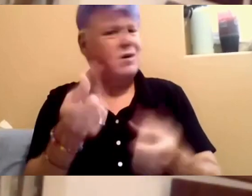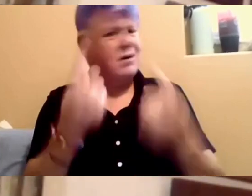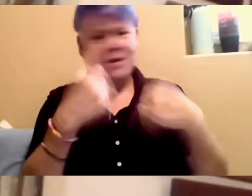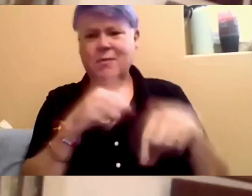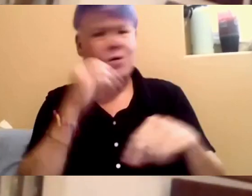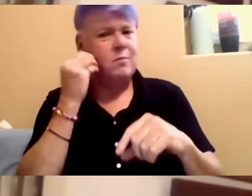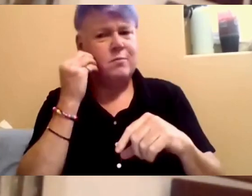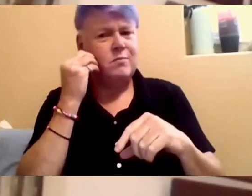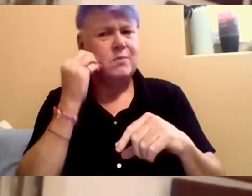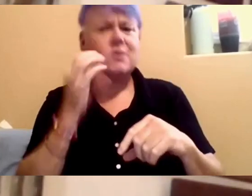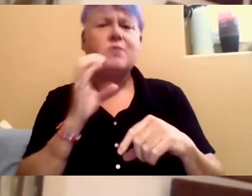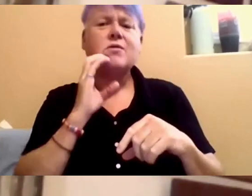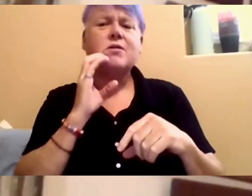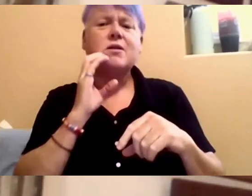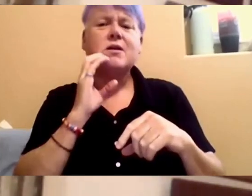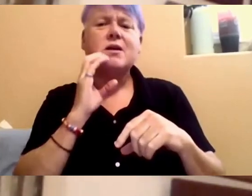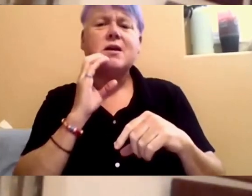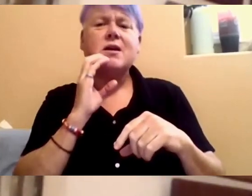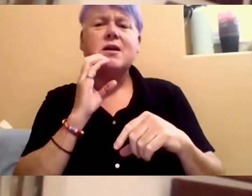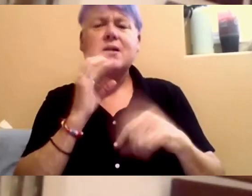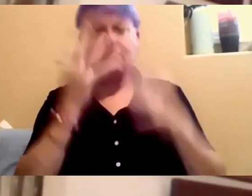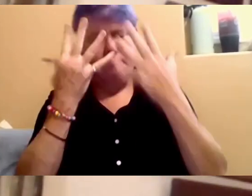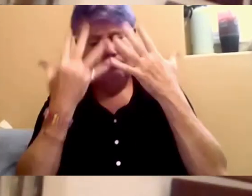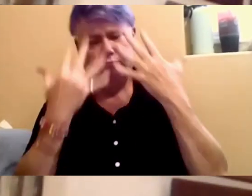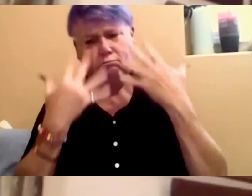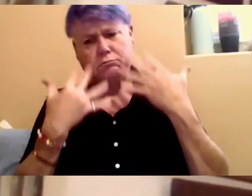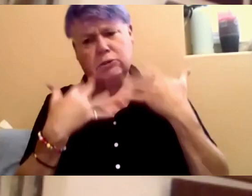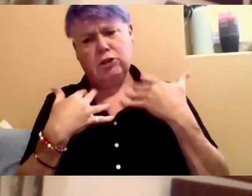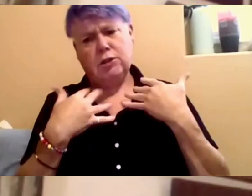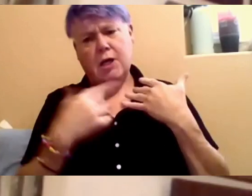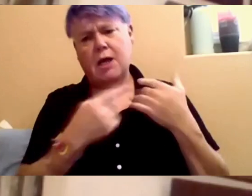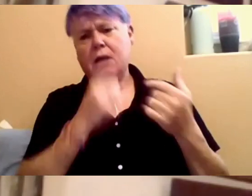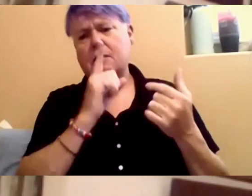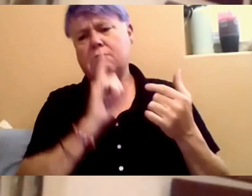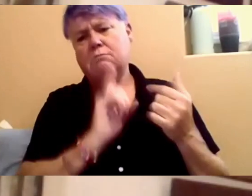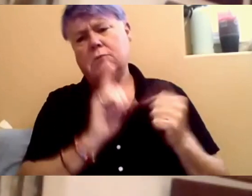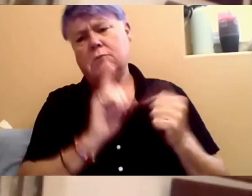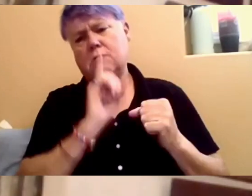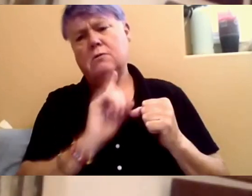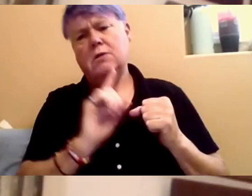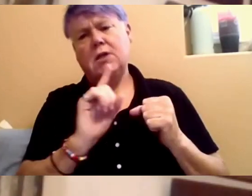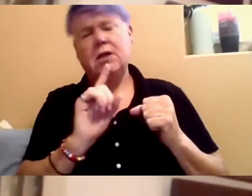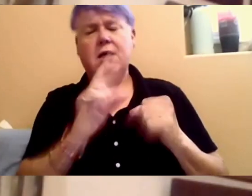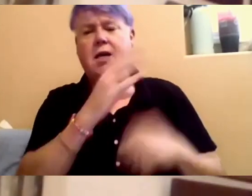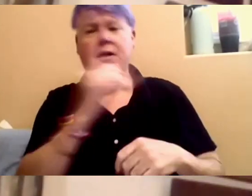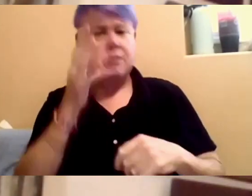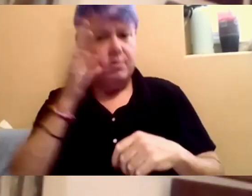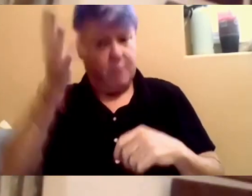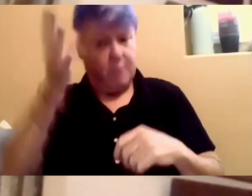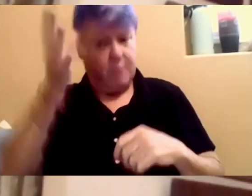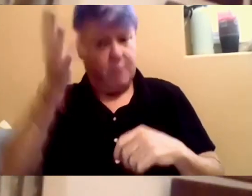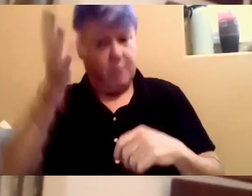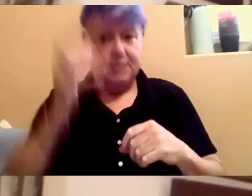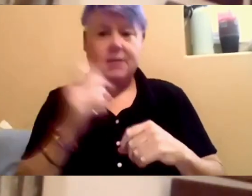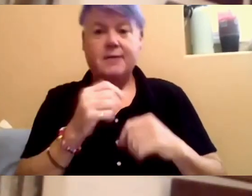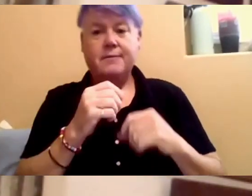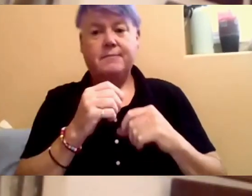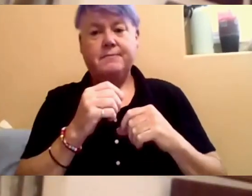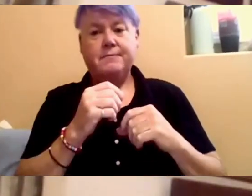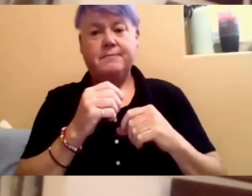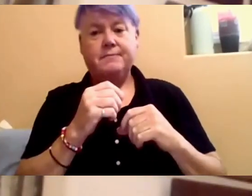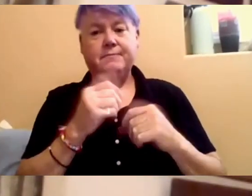Clara is bereft and very isolated by the fact that her parents, in their attempts